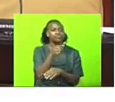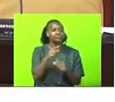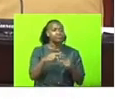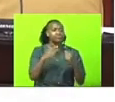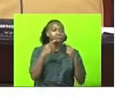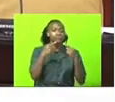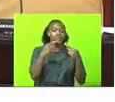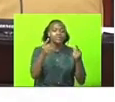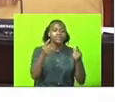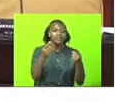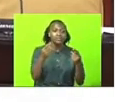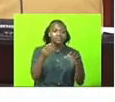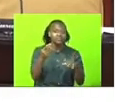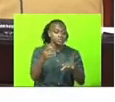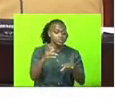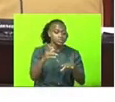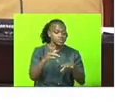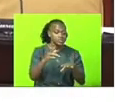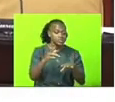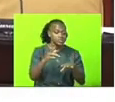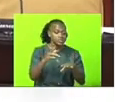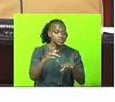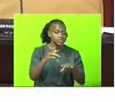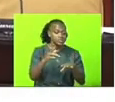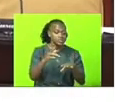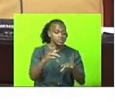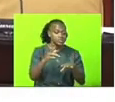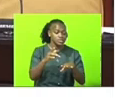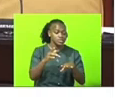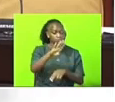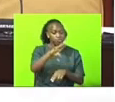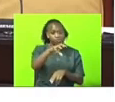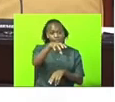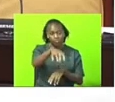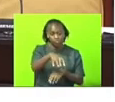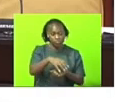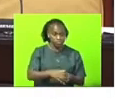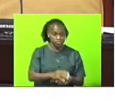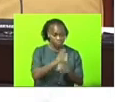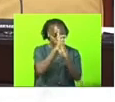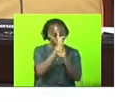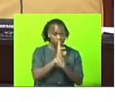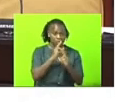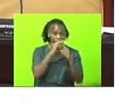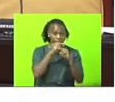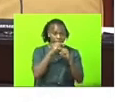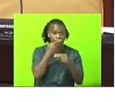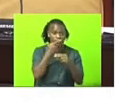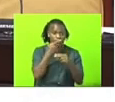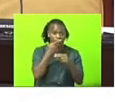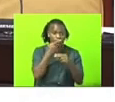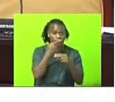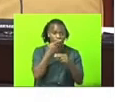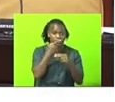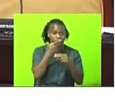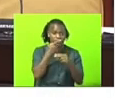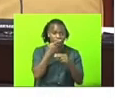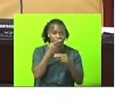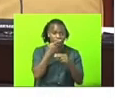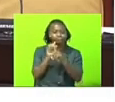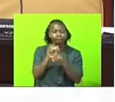independent. The question that we should ask is, have they left the party? If the answer is yes, then that's it. Done